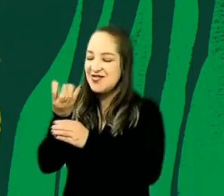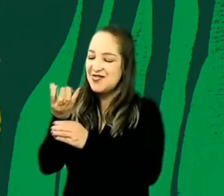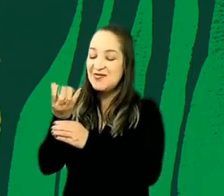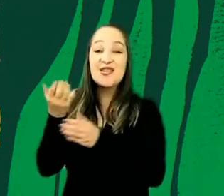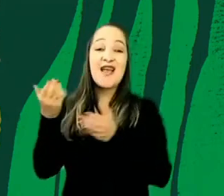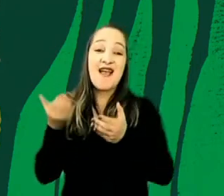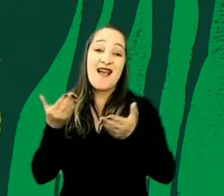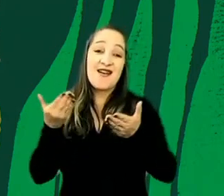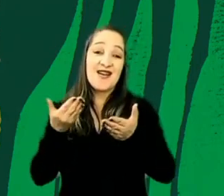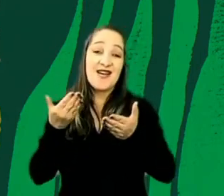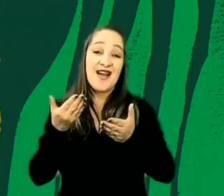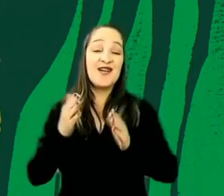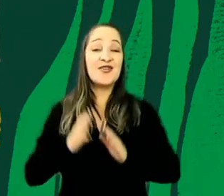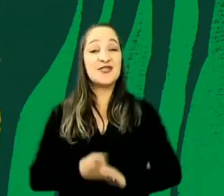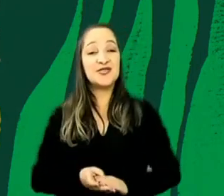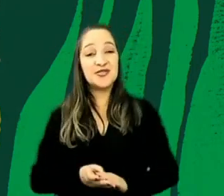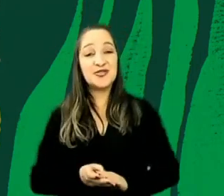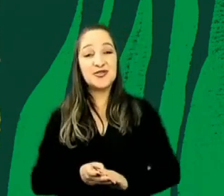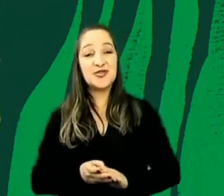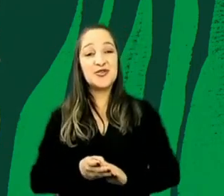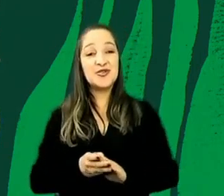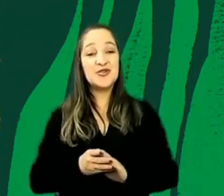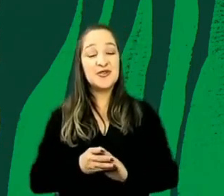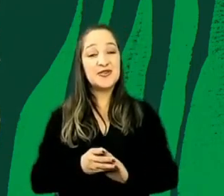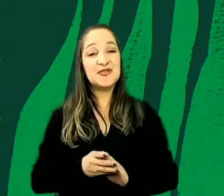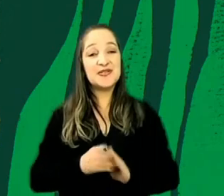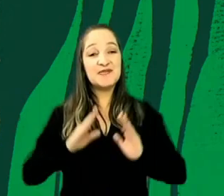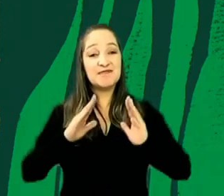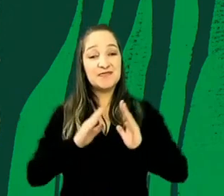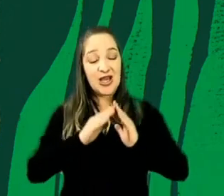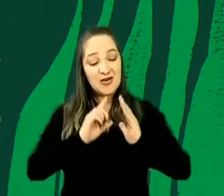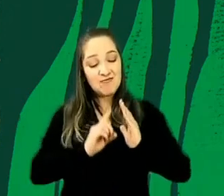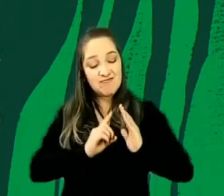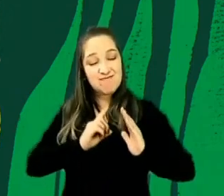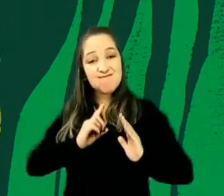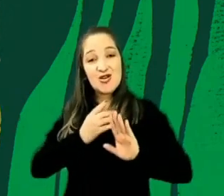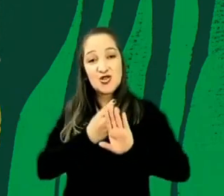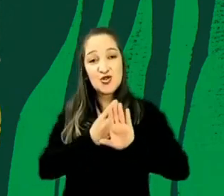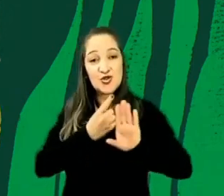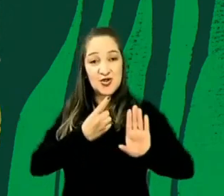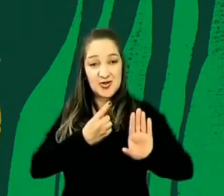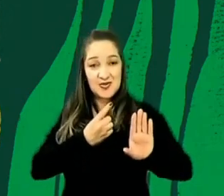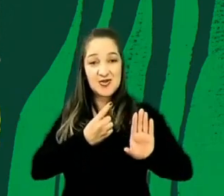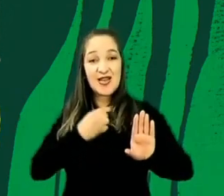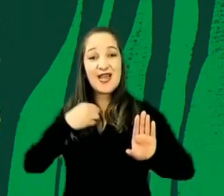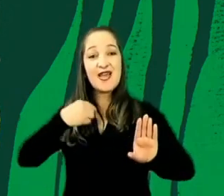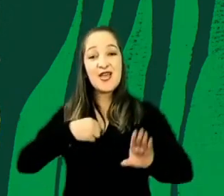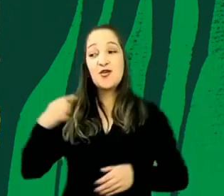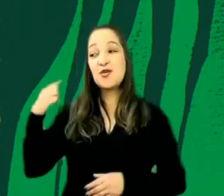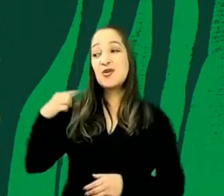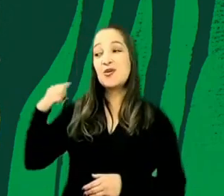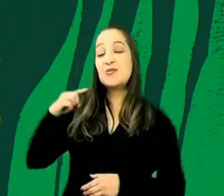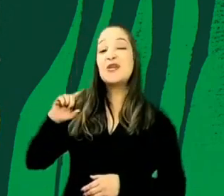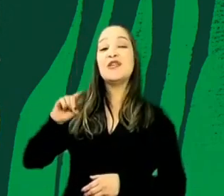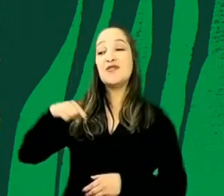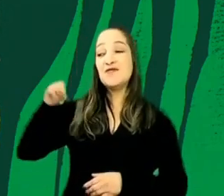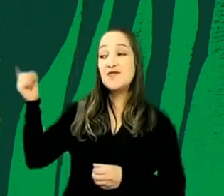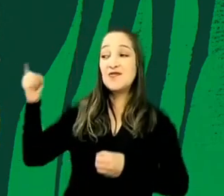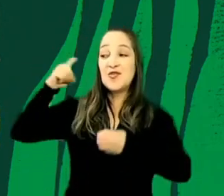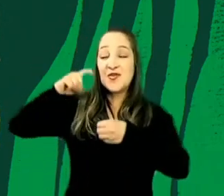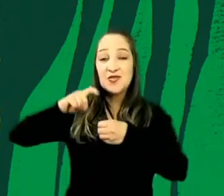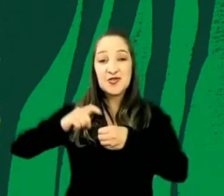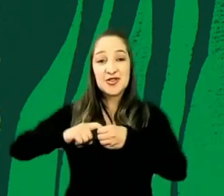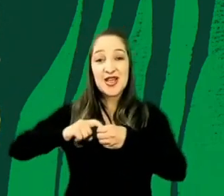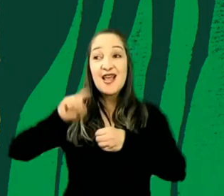the quarantine and the lockdown, I spent a year in Minas Gerais and have a vegetable garden. So I just went out